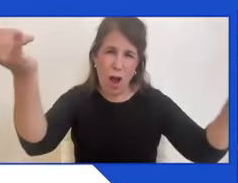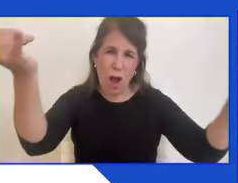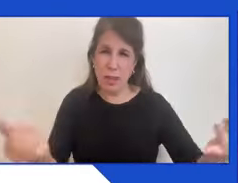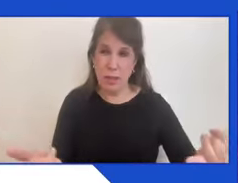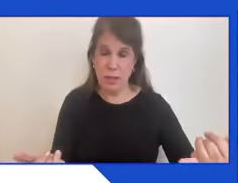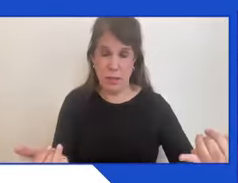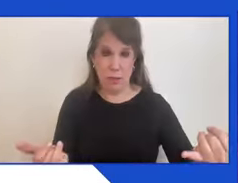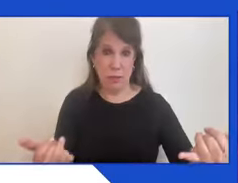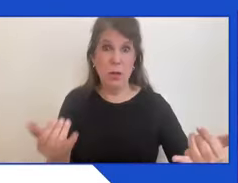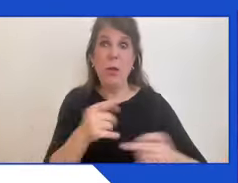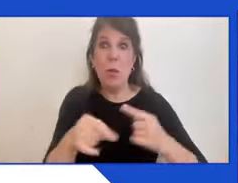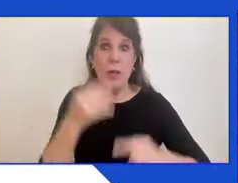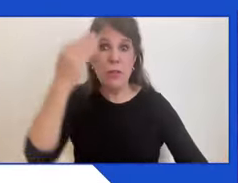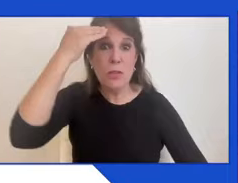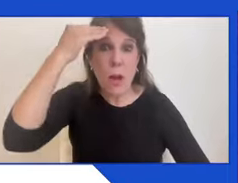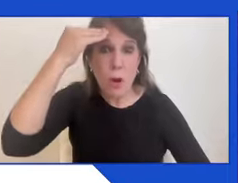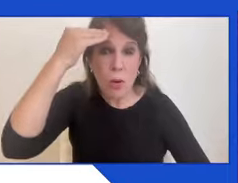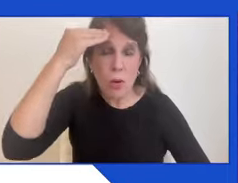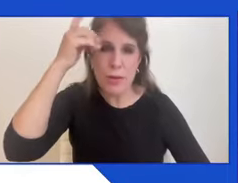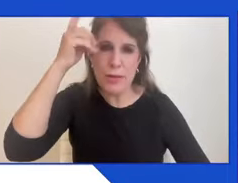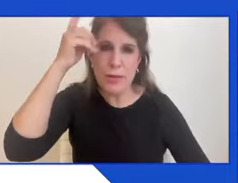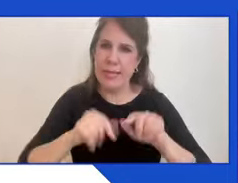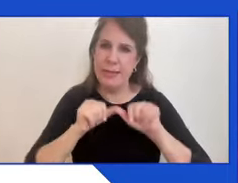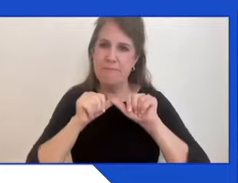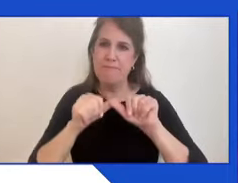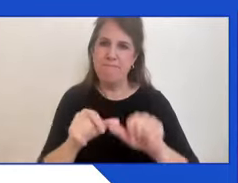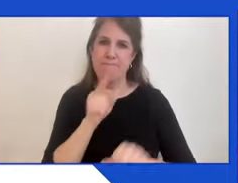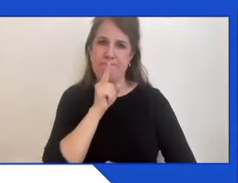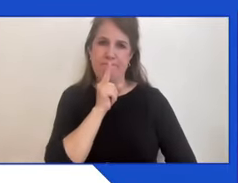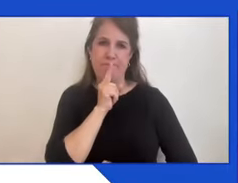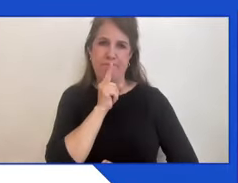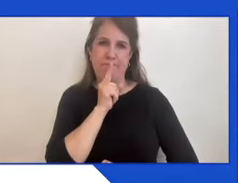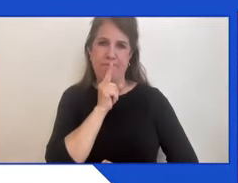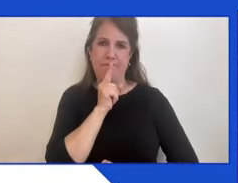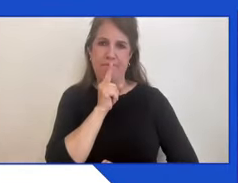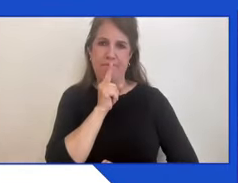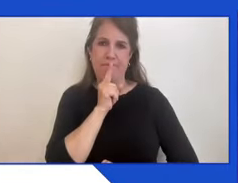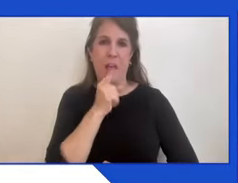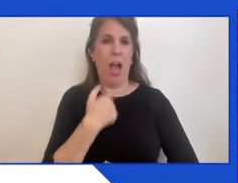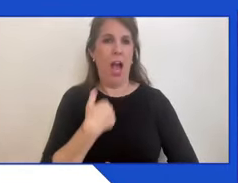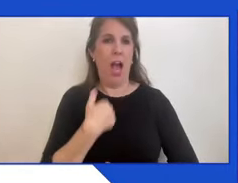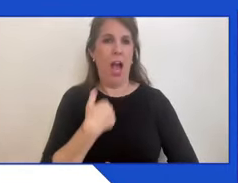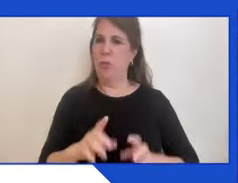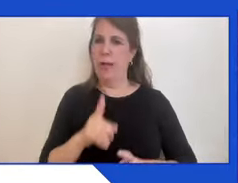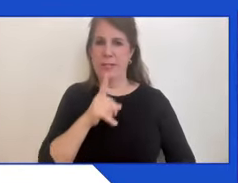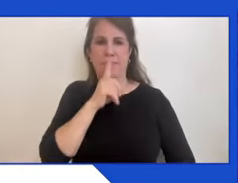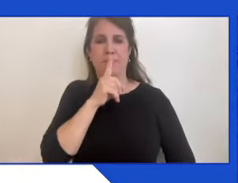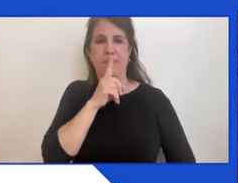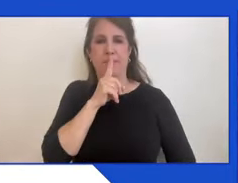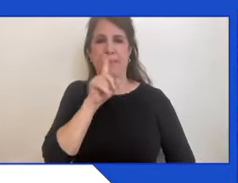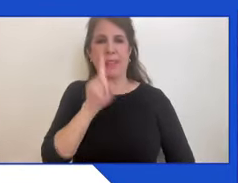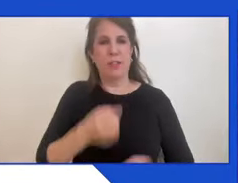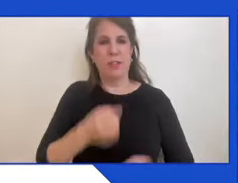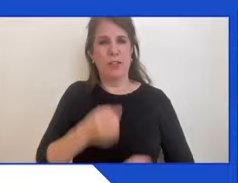once you know, you cannot be silent. I don't want to be silent because